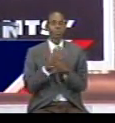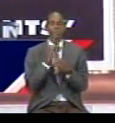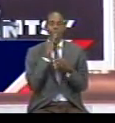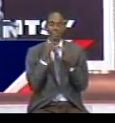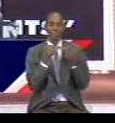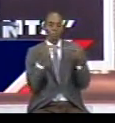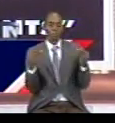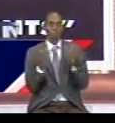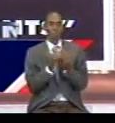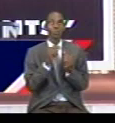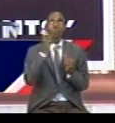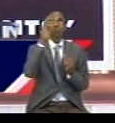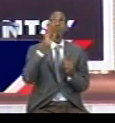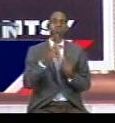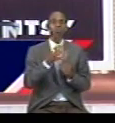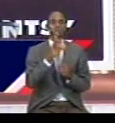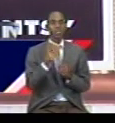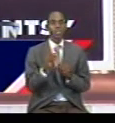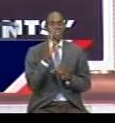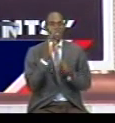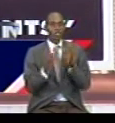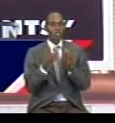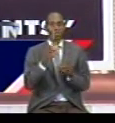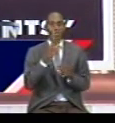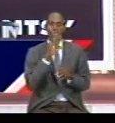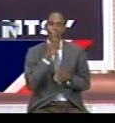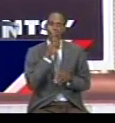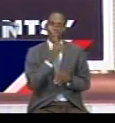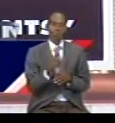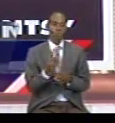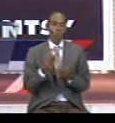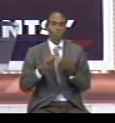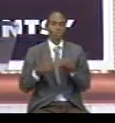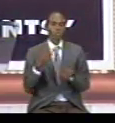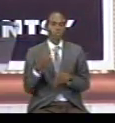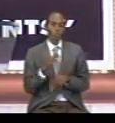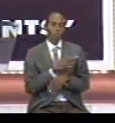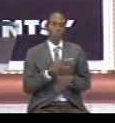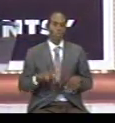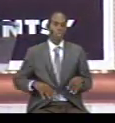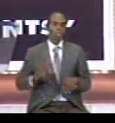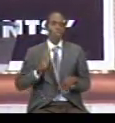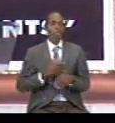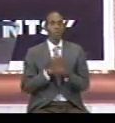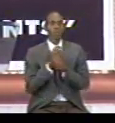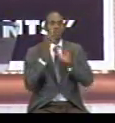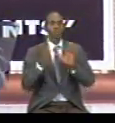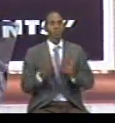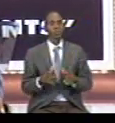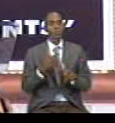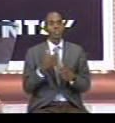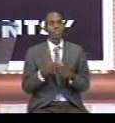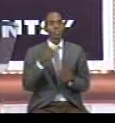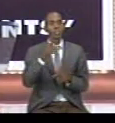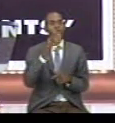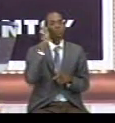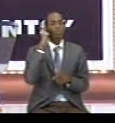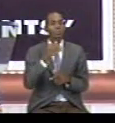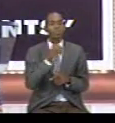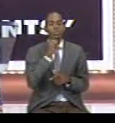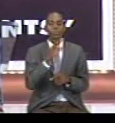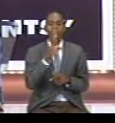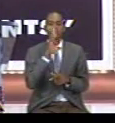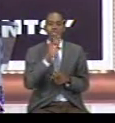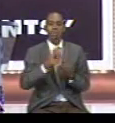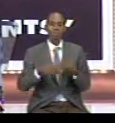us something here. If you're a real friend of Christ, a real friend of our Savior, then you will not be a friend of the world, drinking what the world